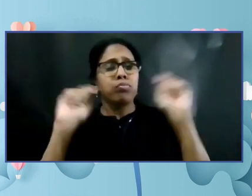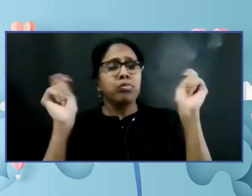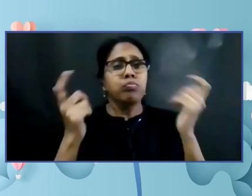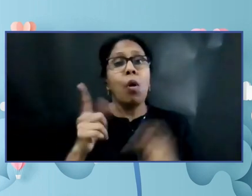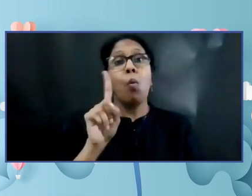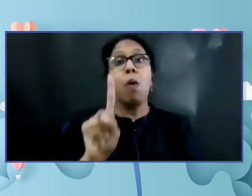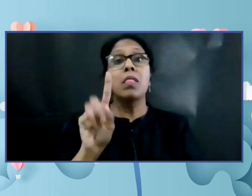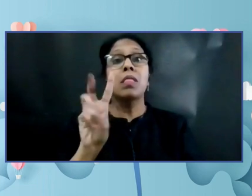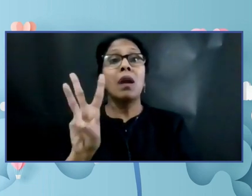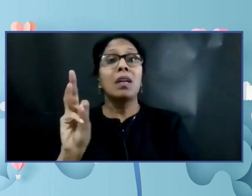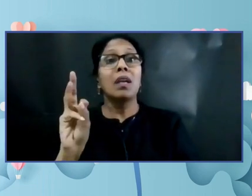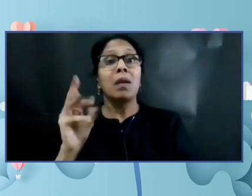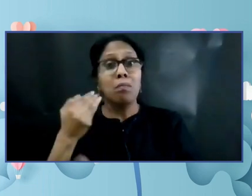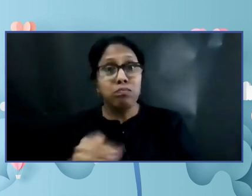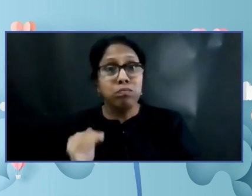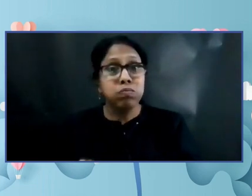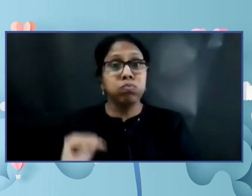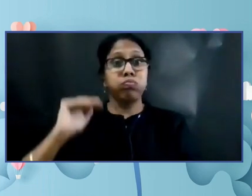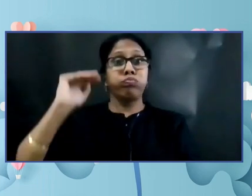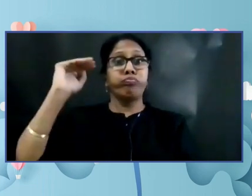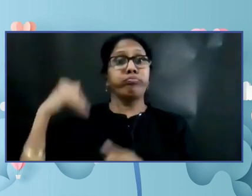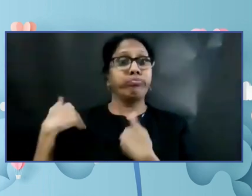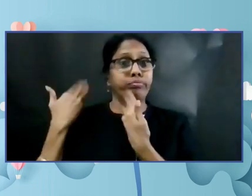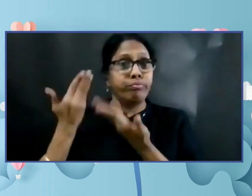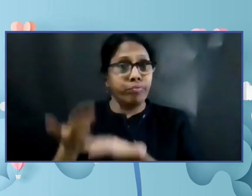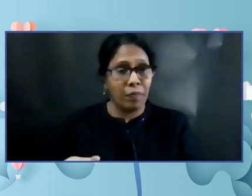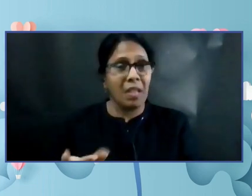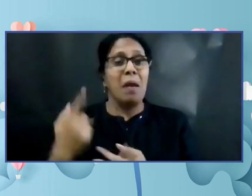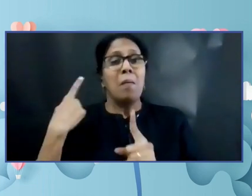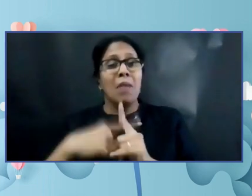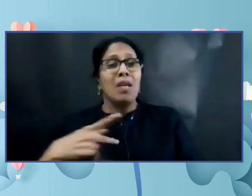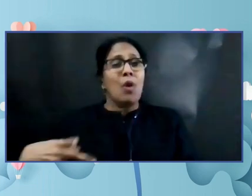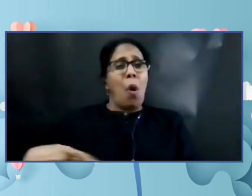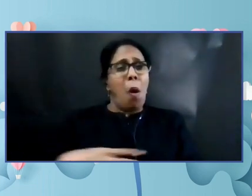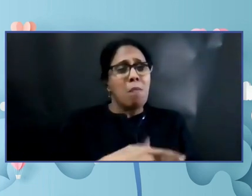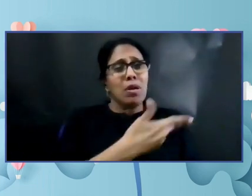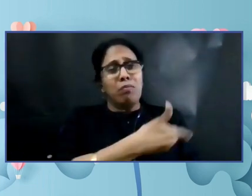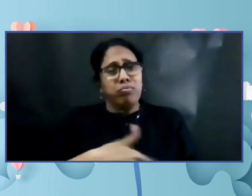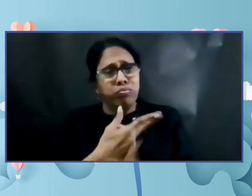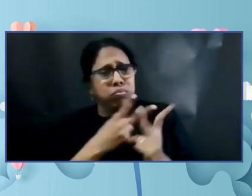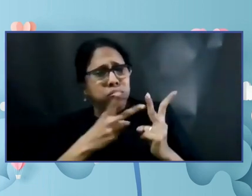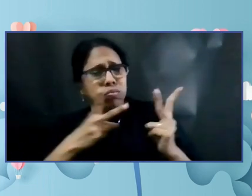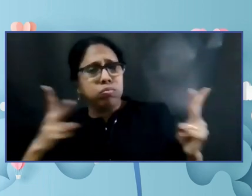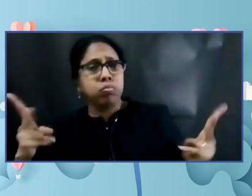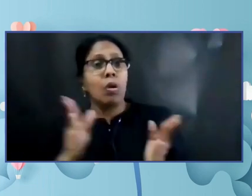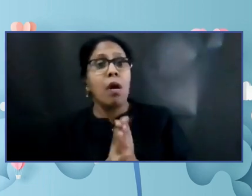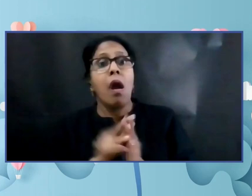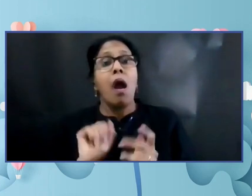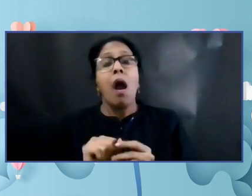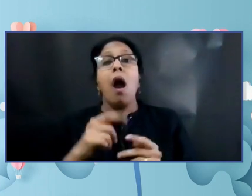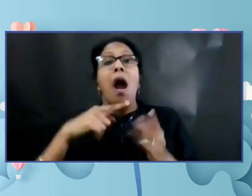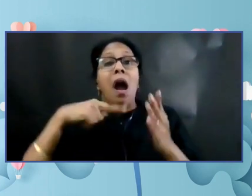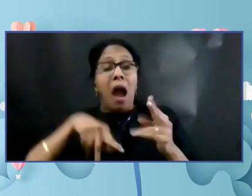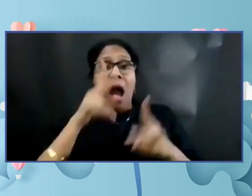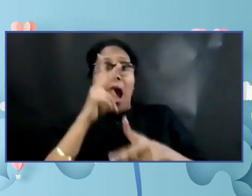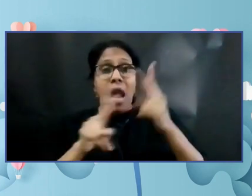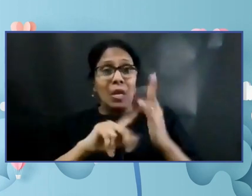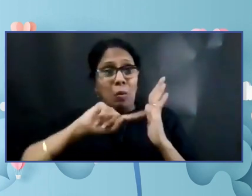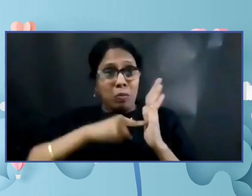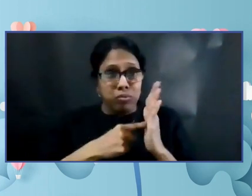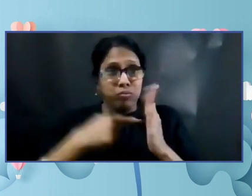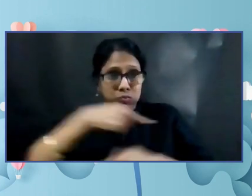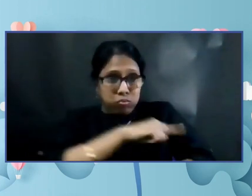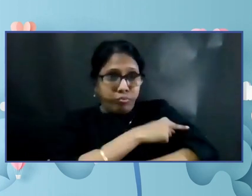since I was born. I've also had countless surgeries, which have earned me 8 rods and 22